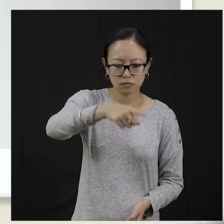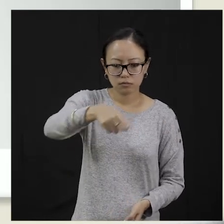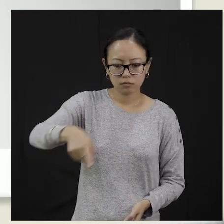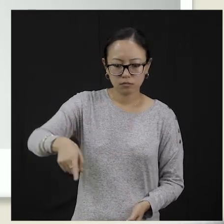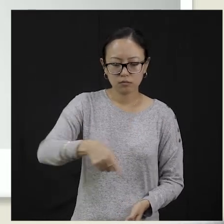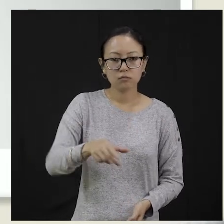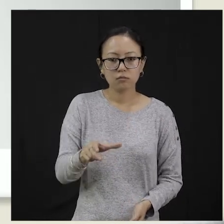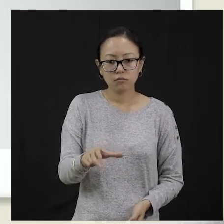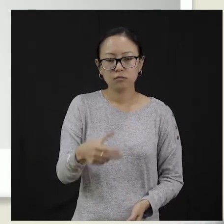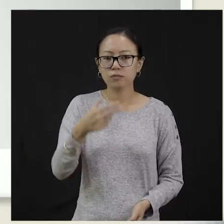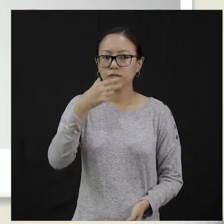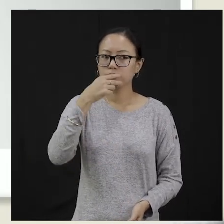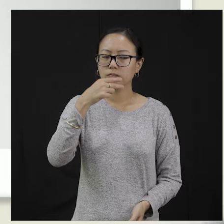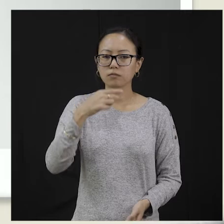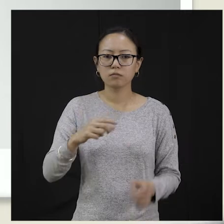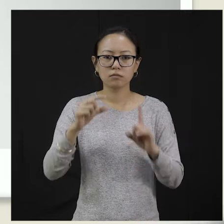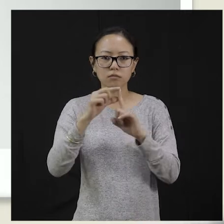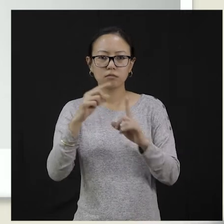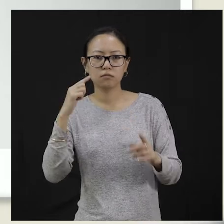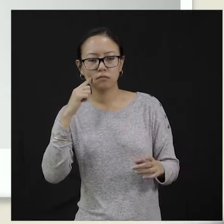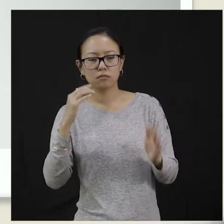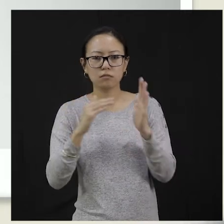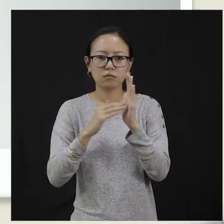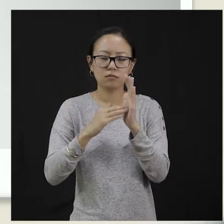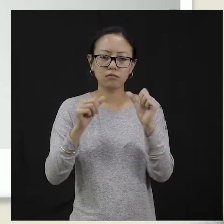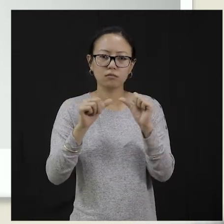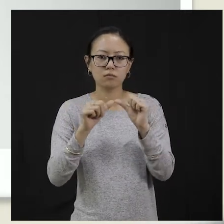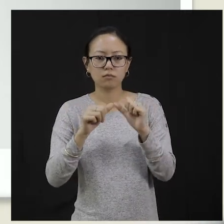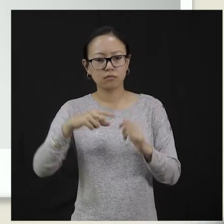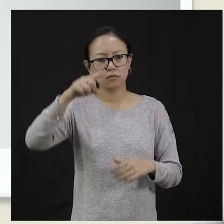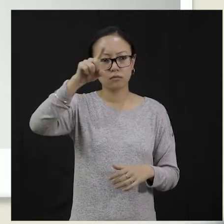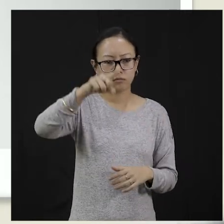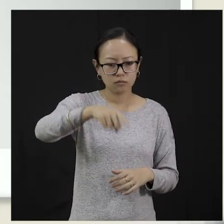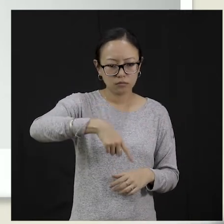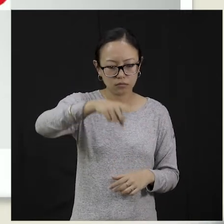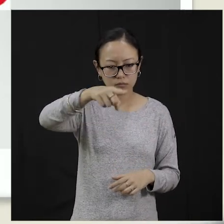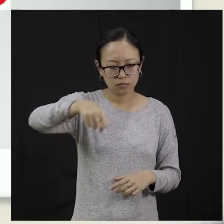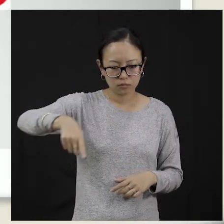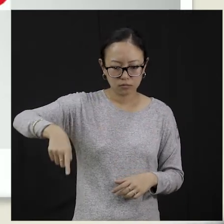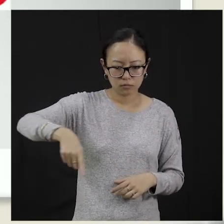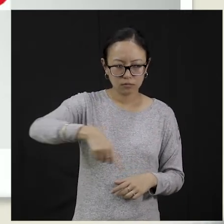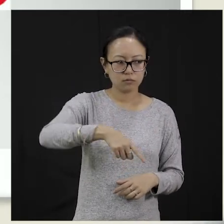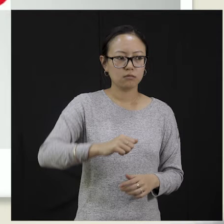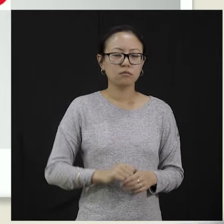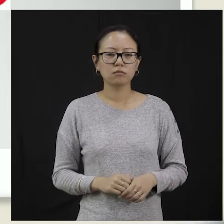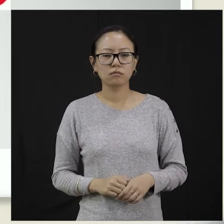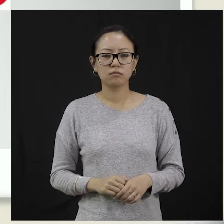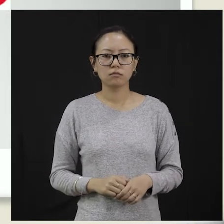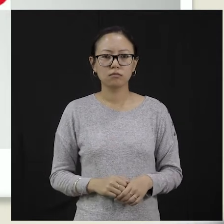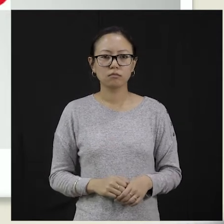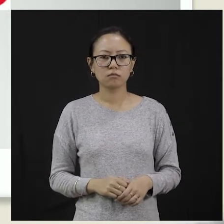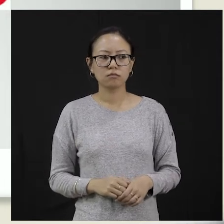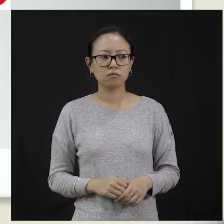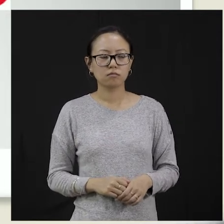is a slice of pizza, right? This is in which shape? Yes, it's triangular in shape.